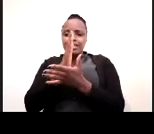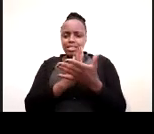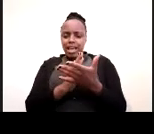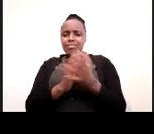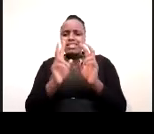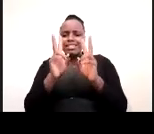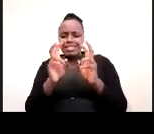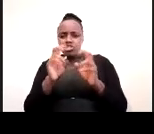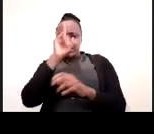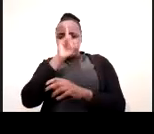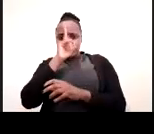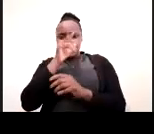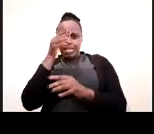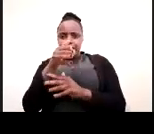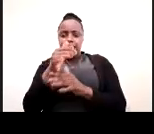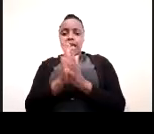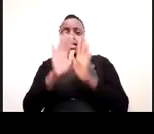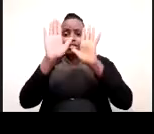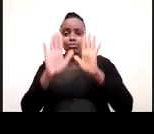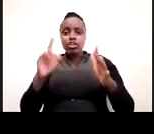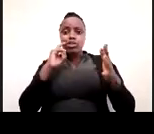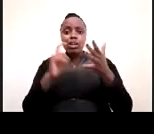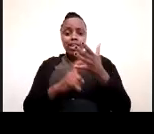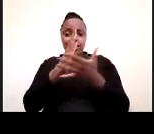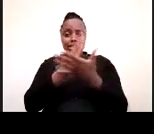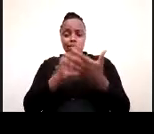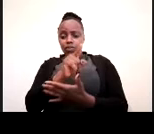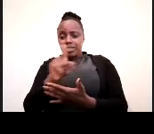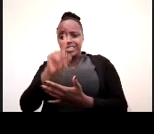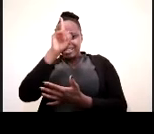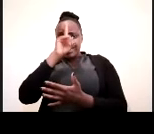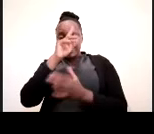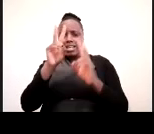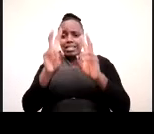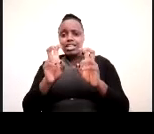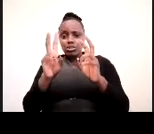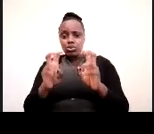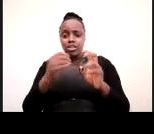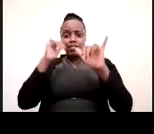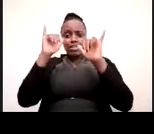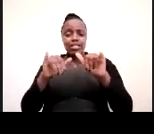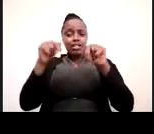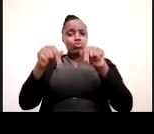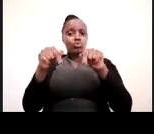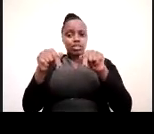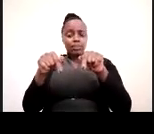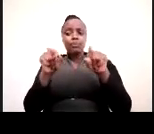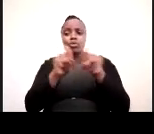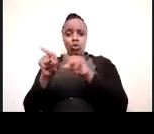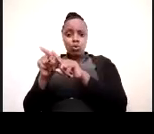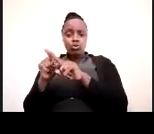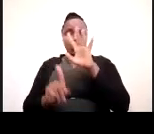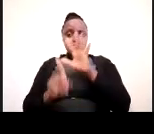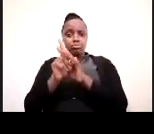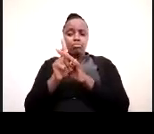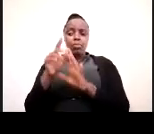issues. And it's important to recognise that some of those contentious issues remain today. But the outcome after this,